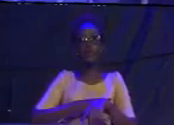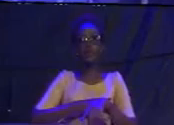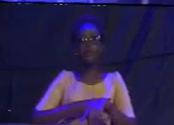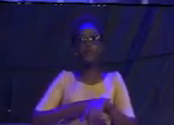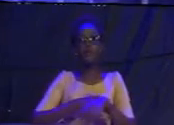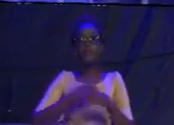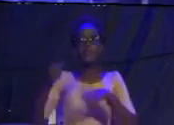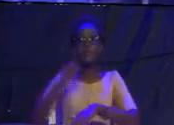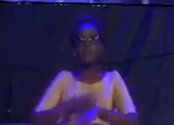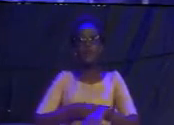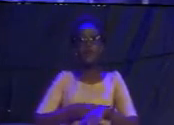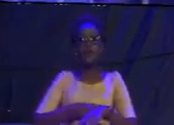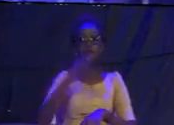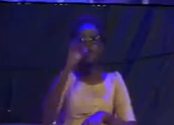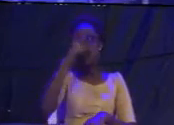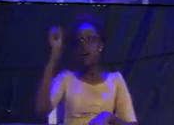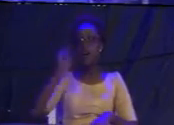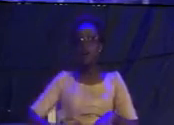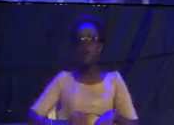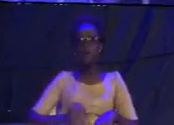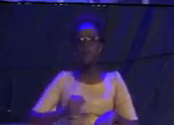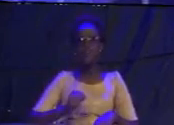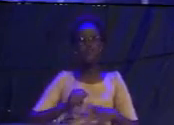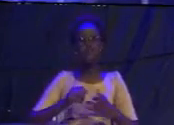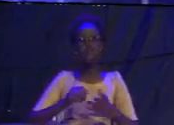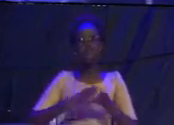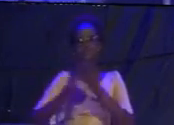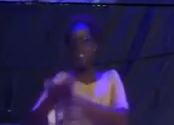There came a time when Africa became weak.